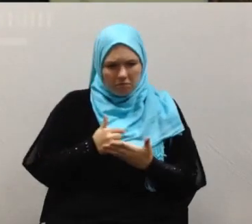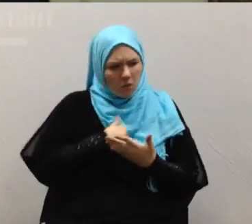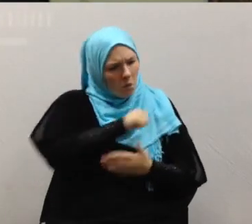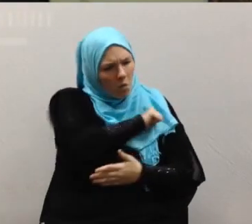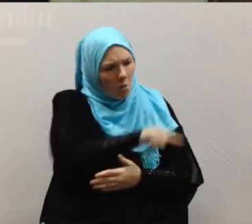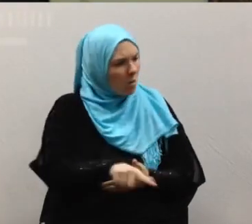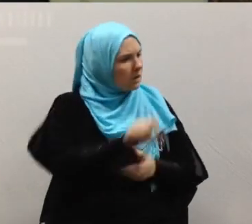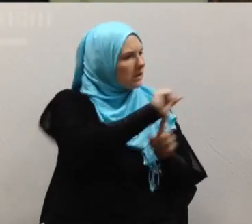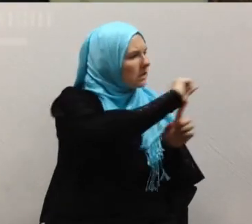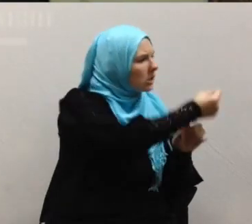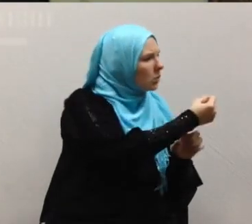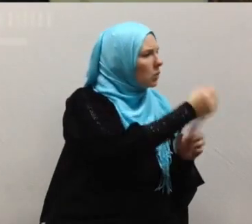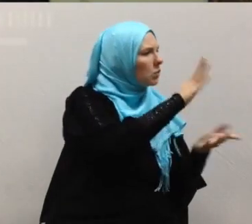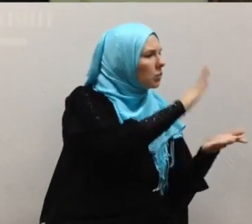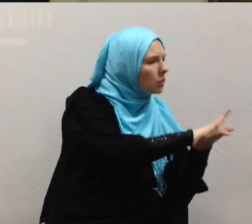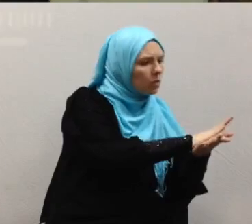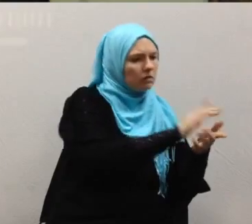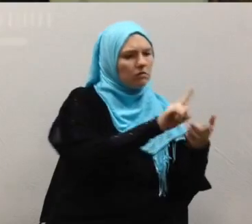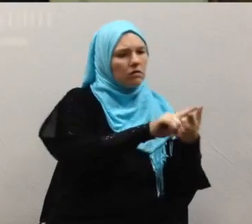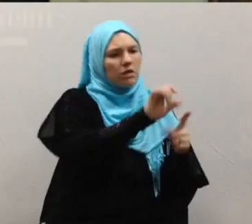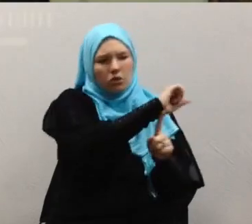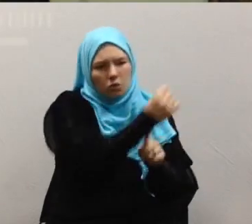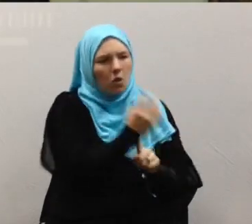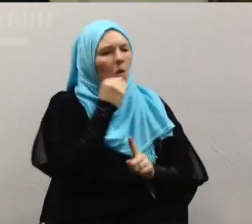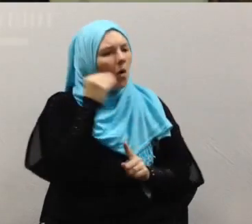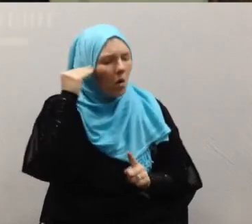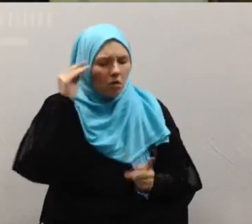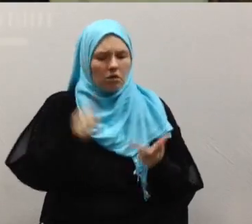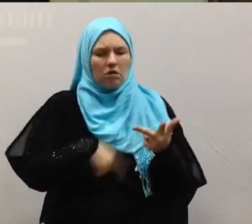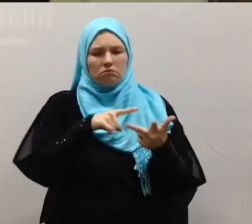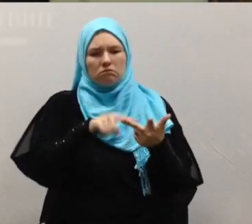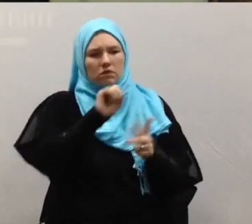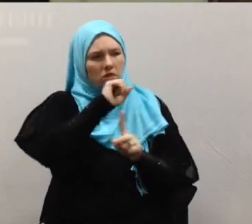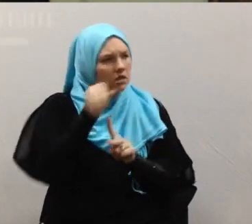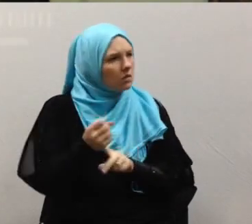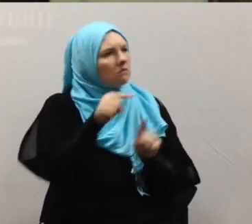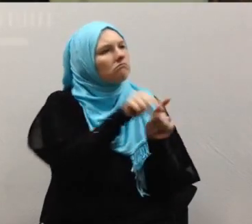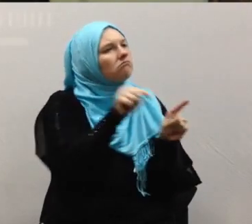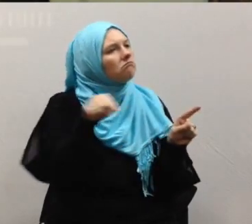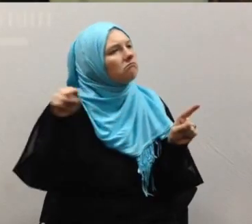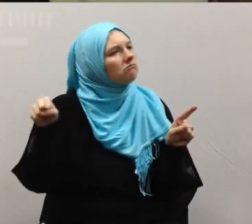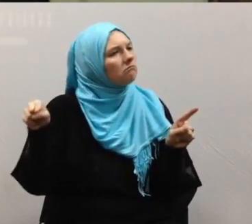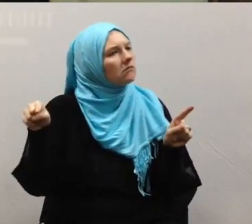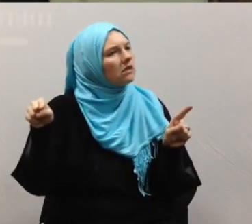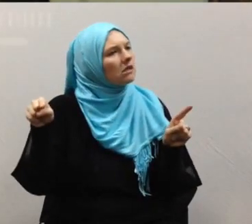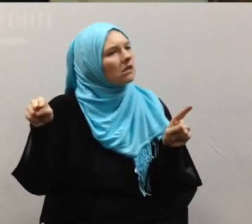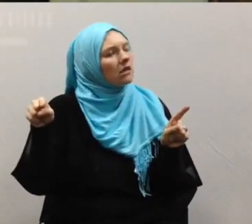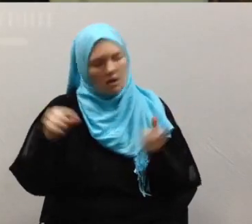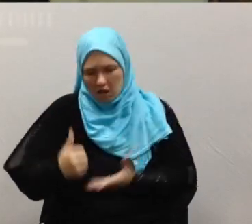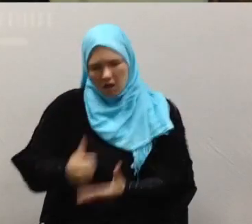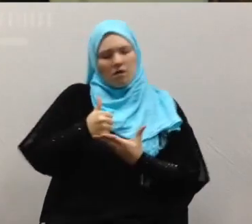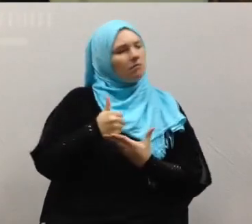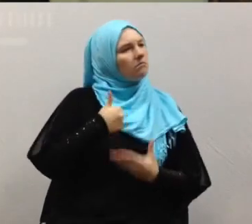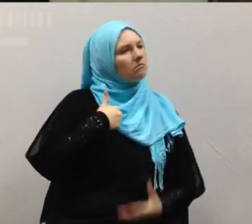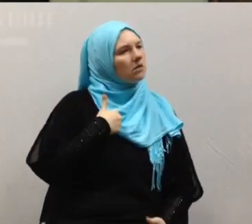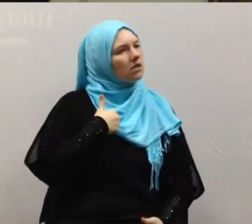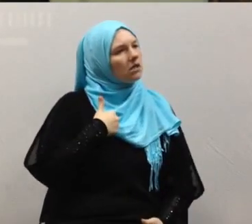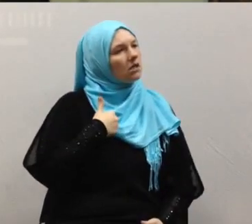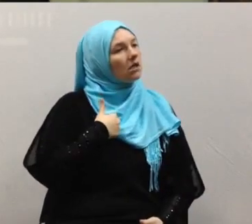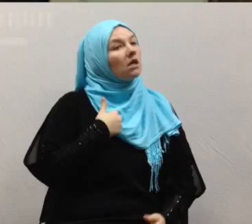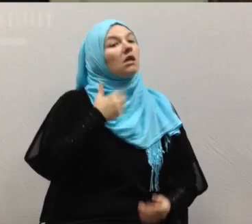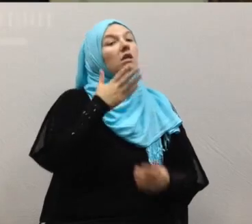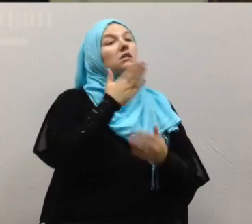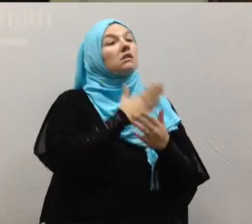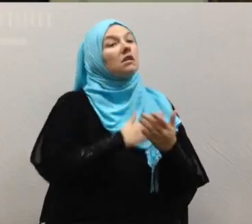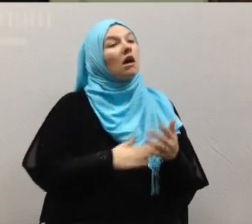treat Islam like any other religion that is confined to the heart of the person, or